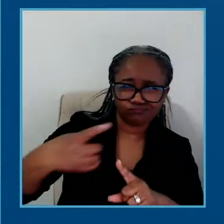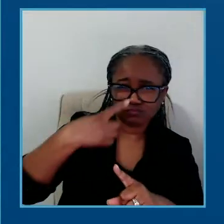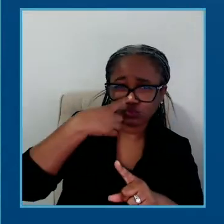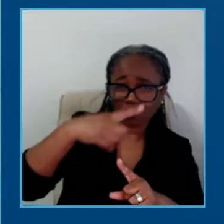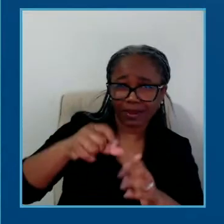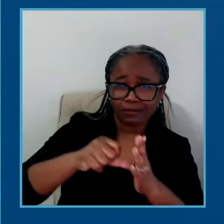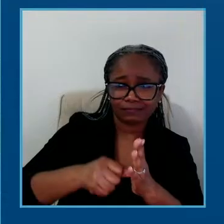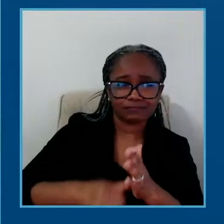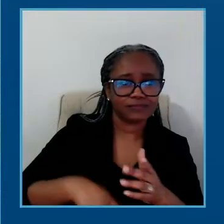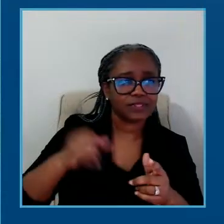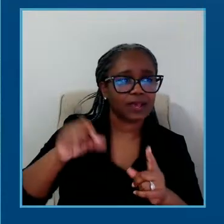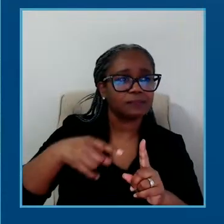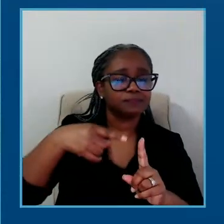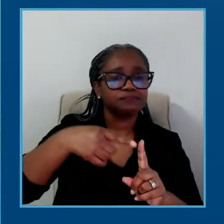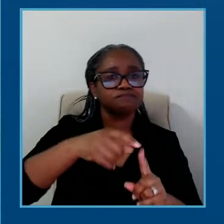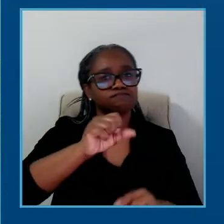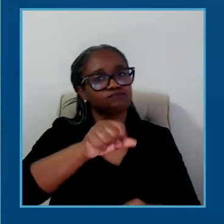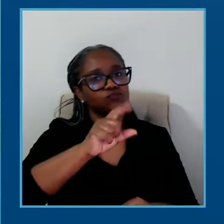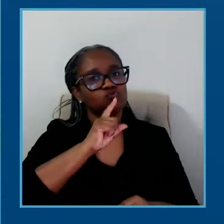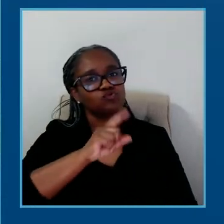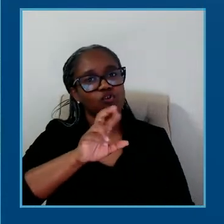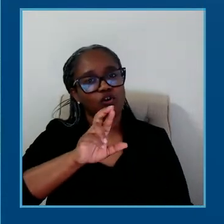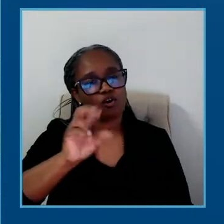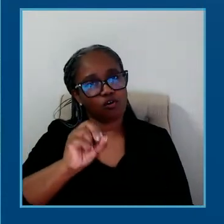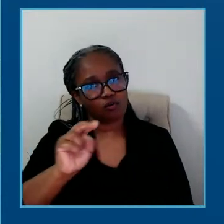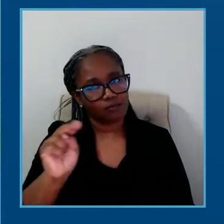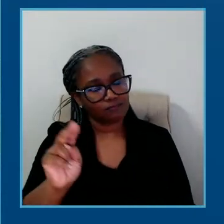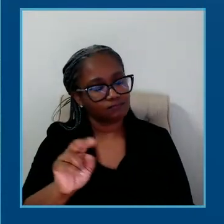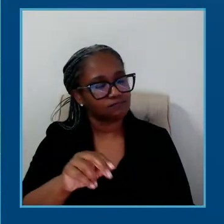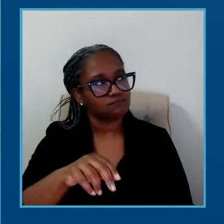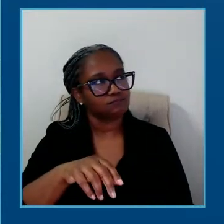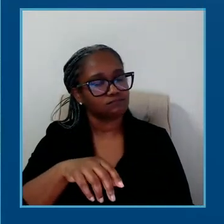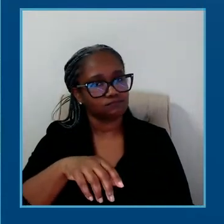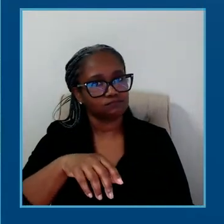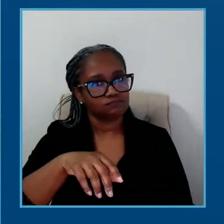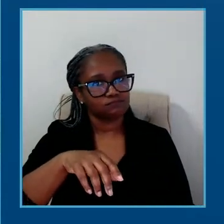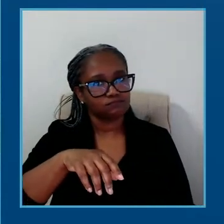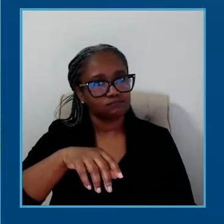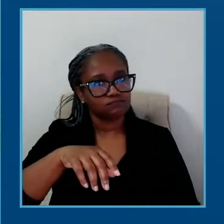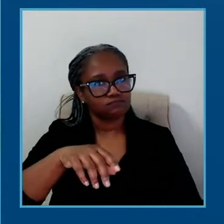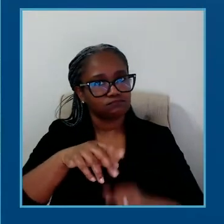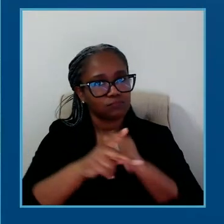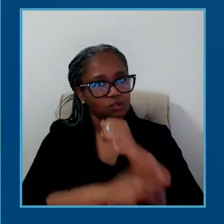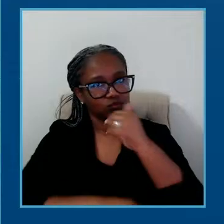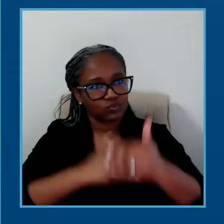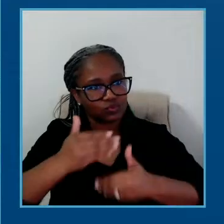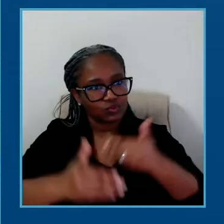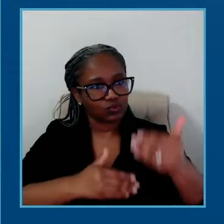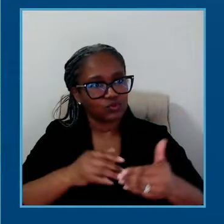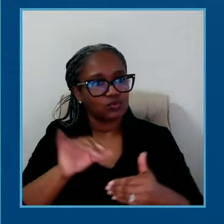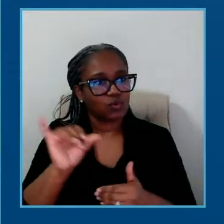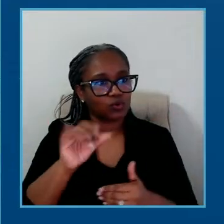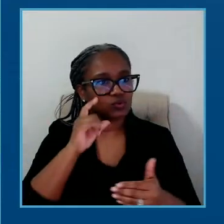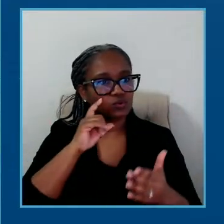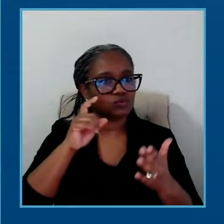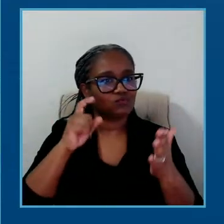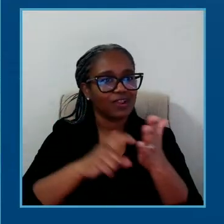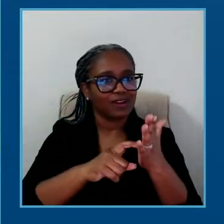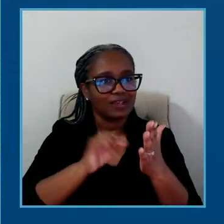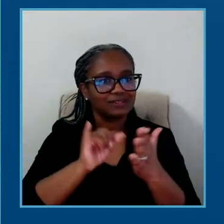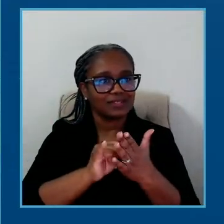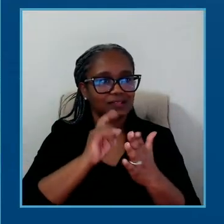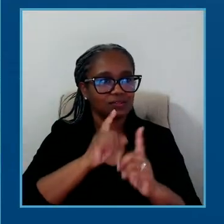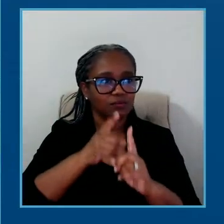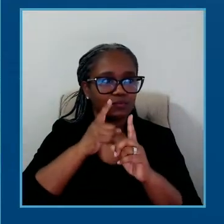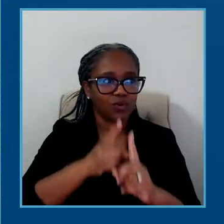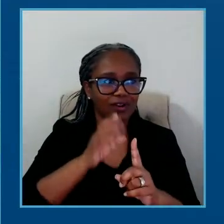revised generally requires that if a point of order is raised, then it must be raised at the time the breach occurs. So, for example, you can't raise